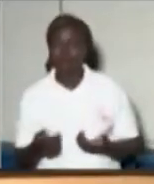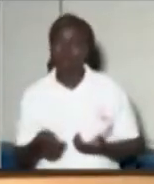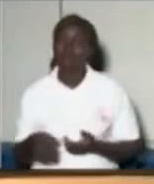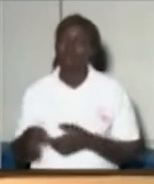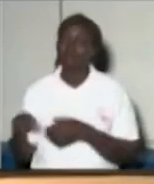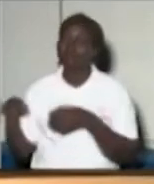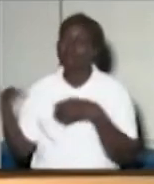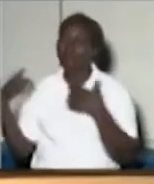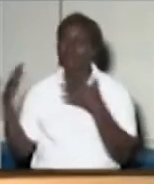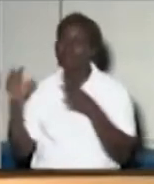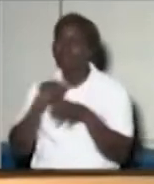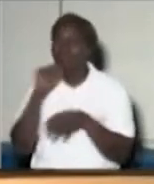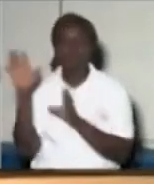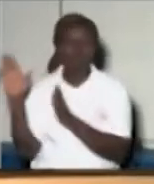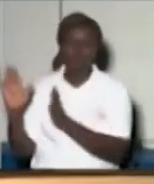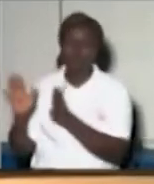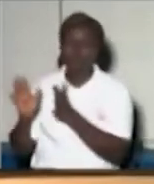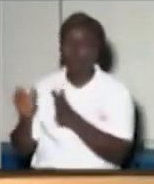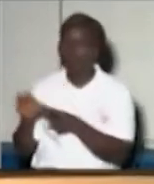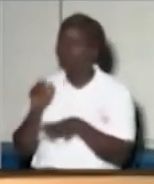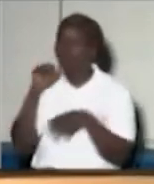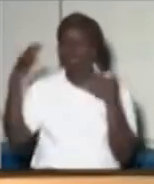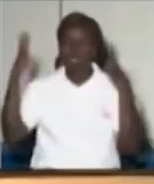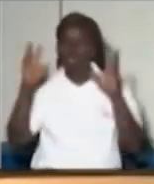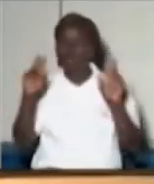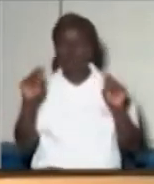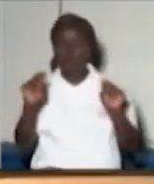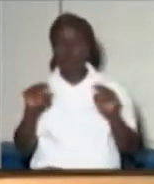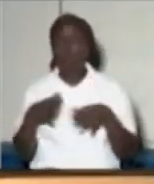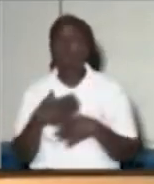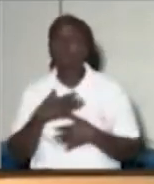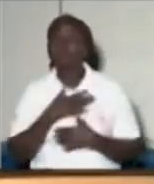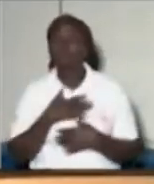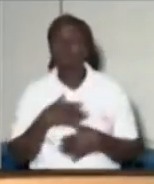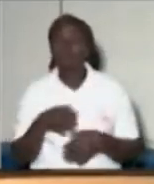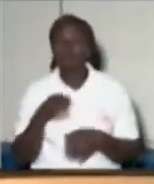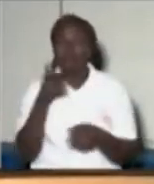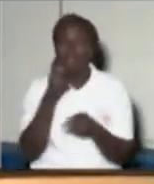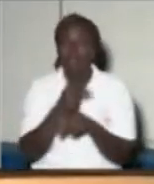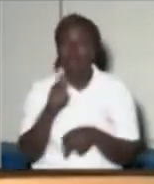at anyone. Please, let's stick by the rules.